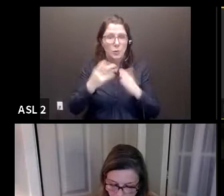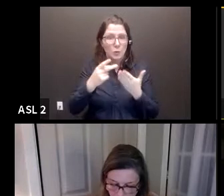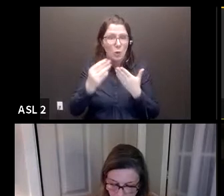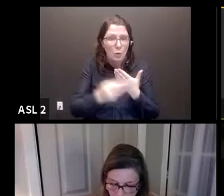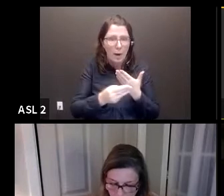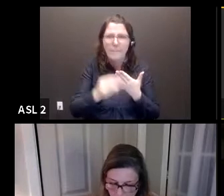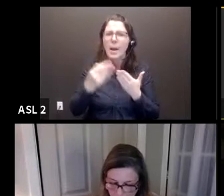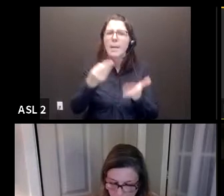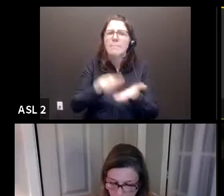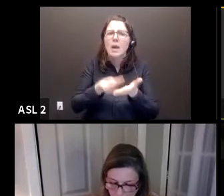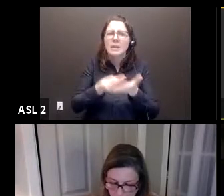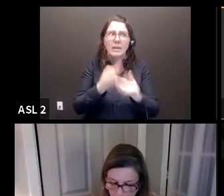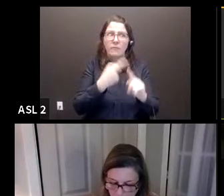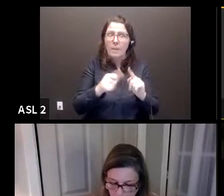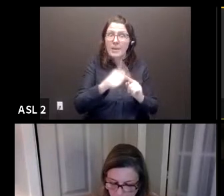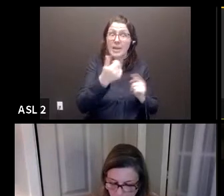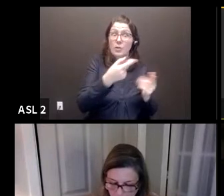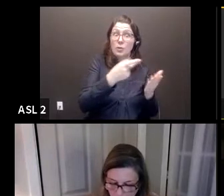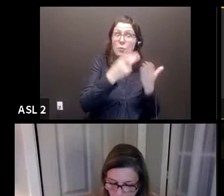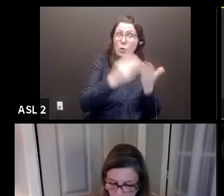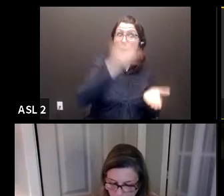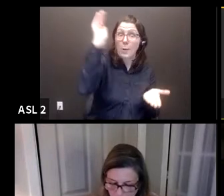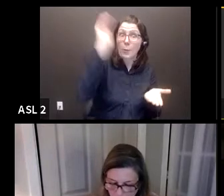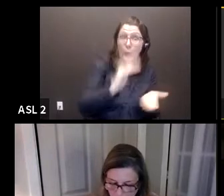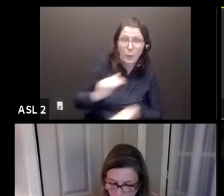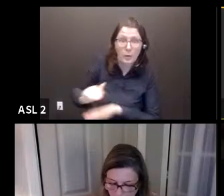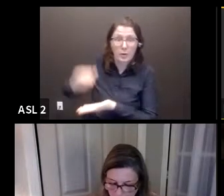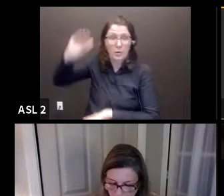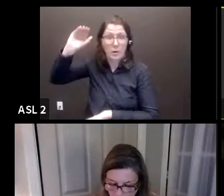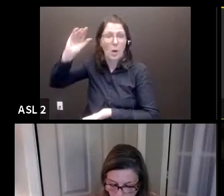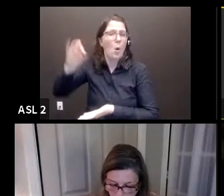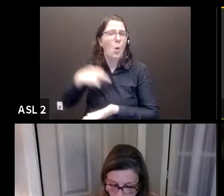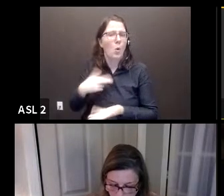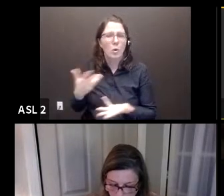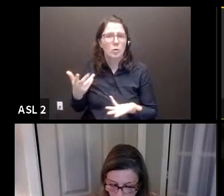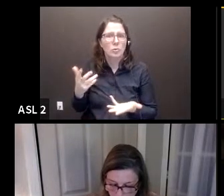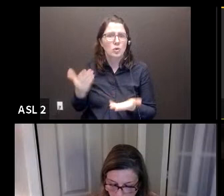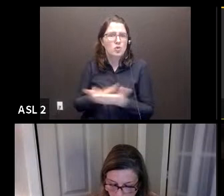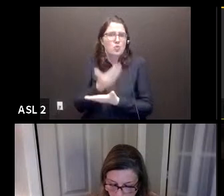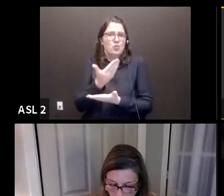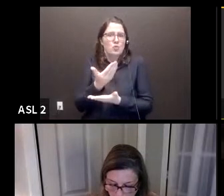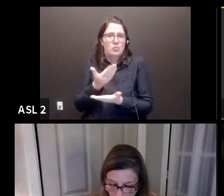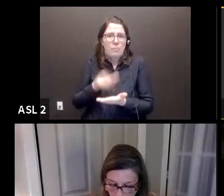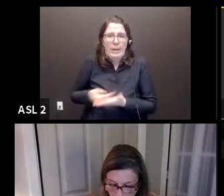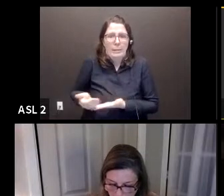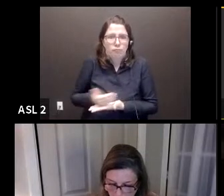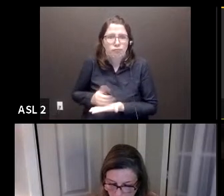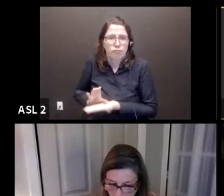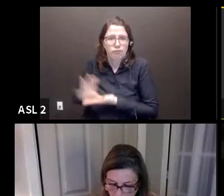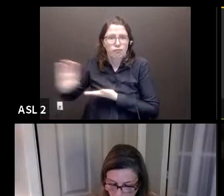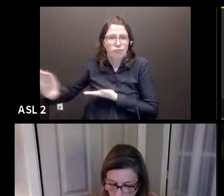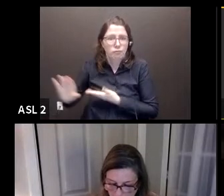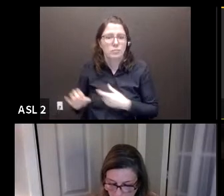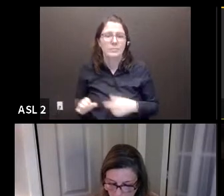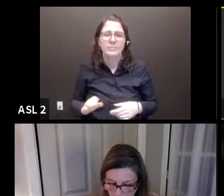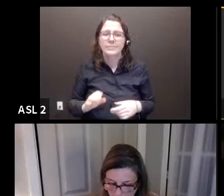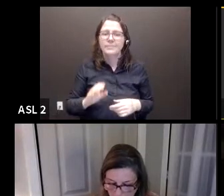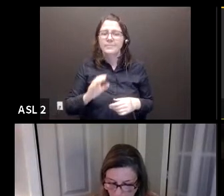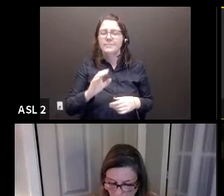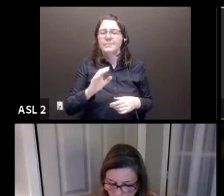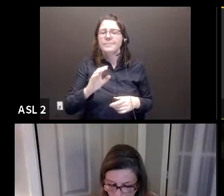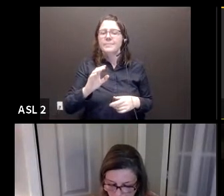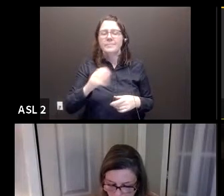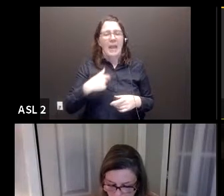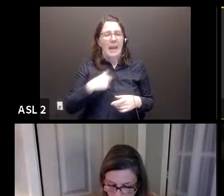this initiative if i and i i apologize if i don't have all the details but i think it's a mix of both and at the